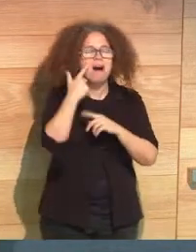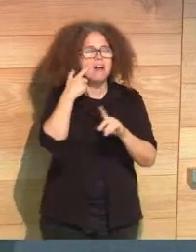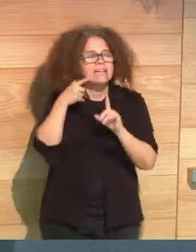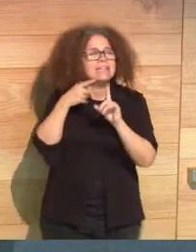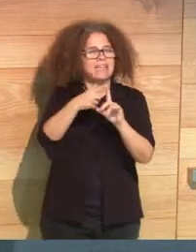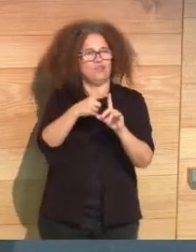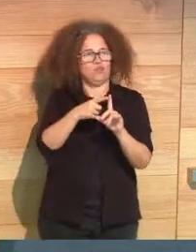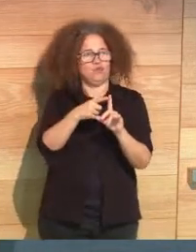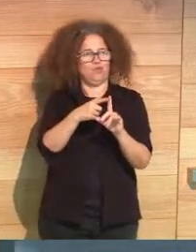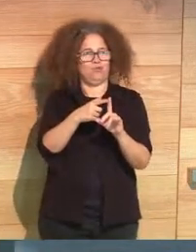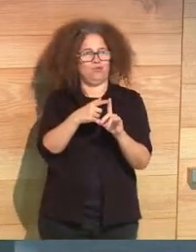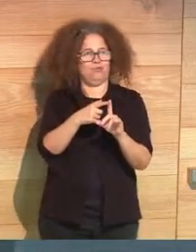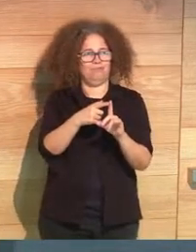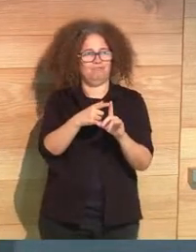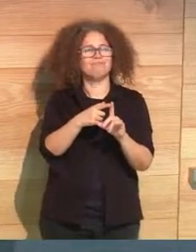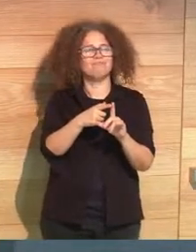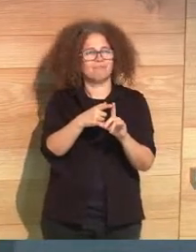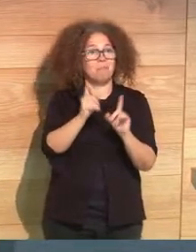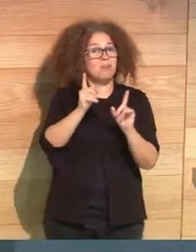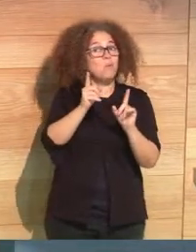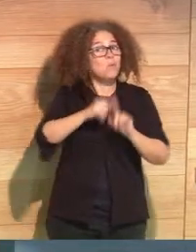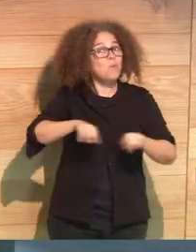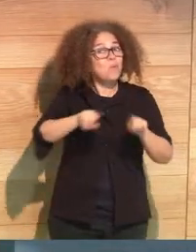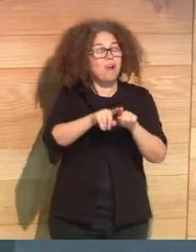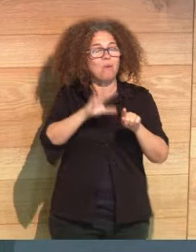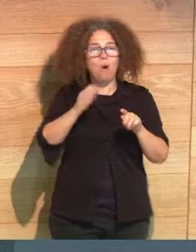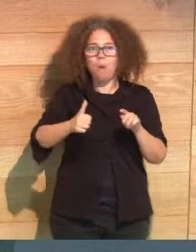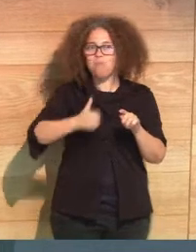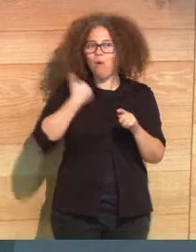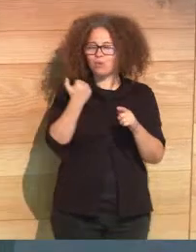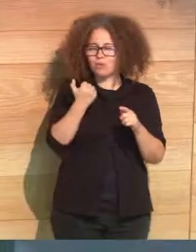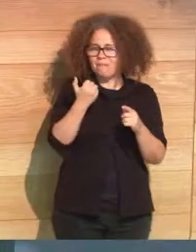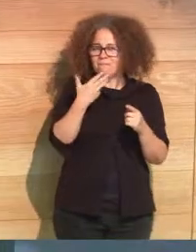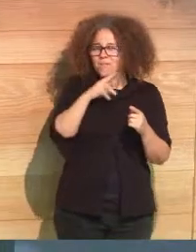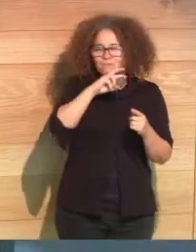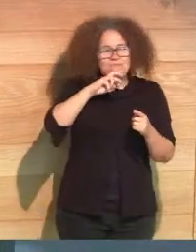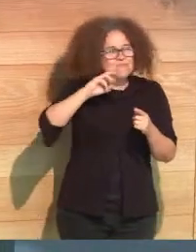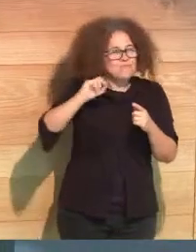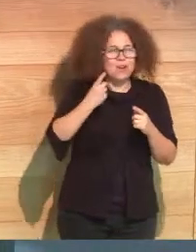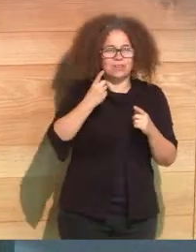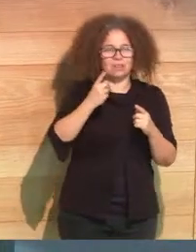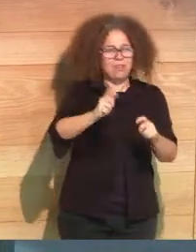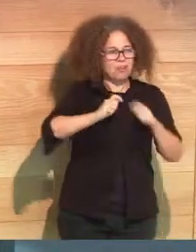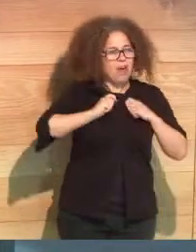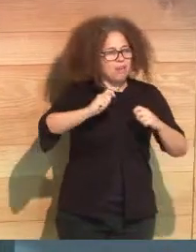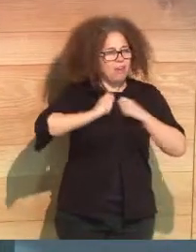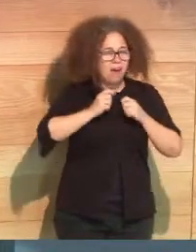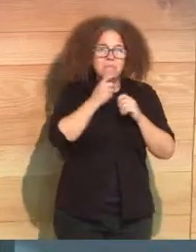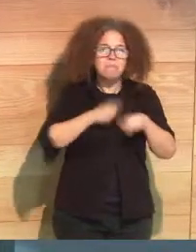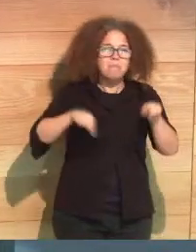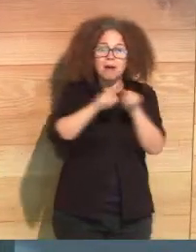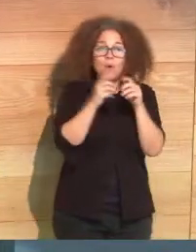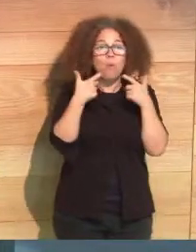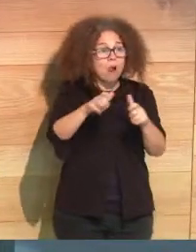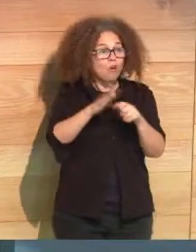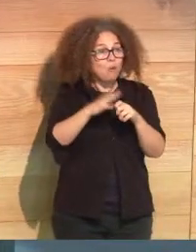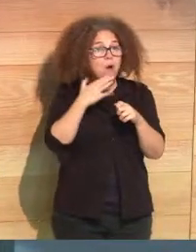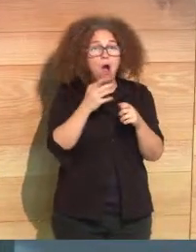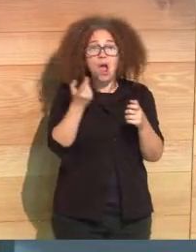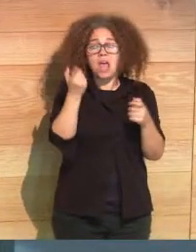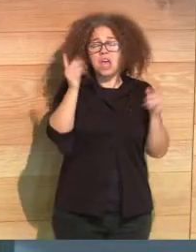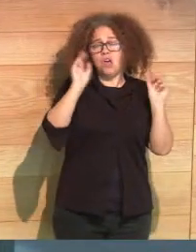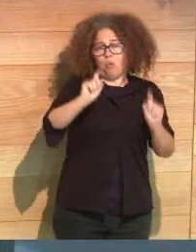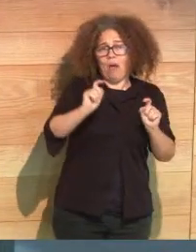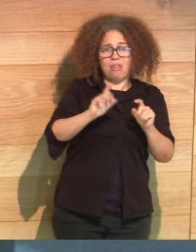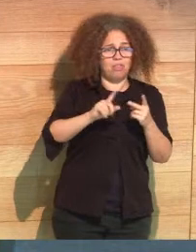great and humongous challenges, but we also have great opportunities with it. And we have opportunities not only in the